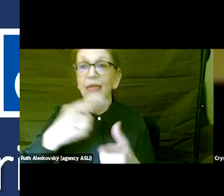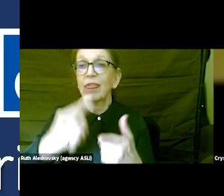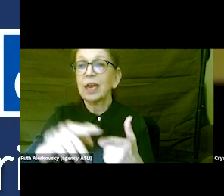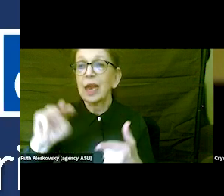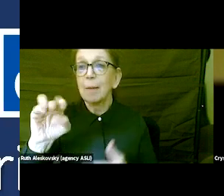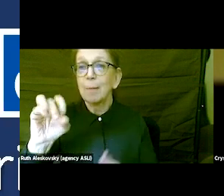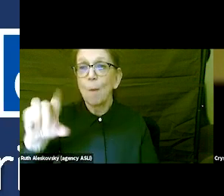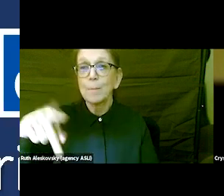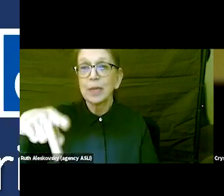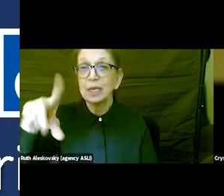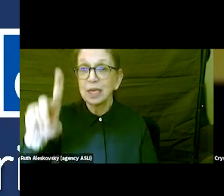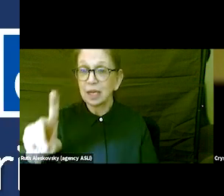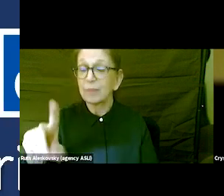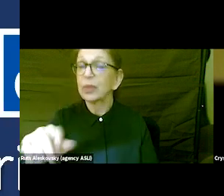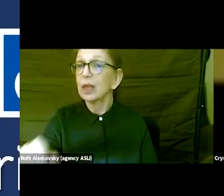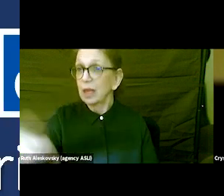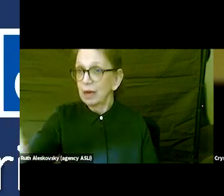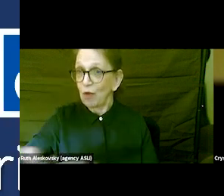slide, please.